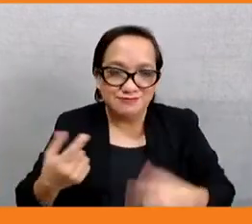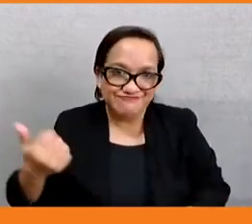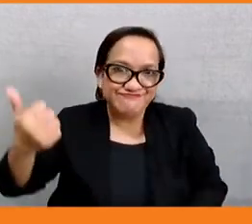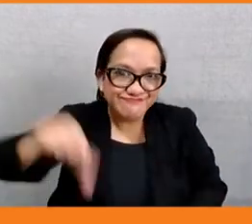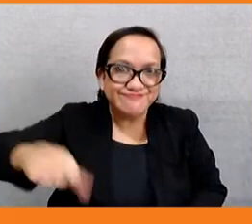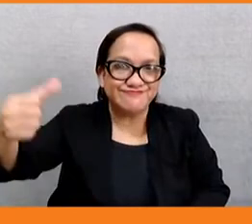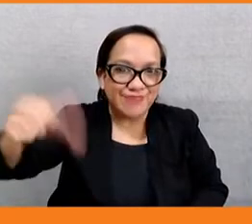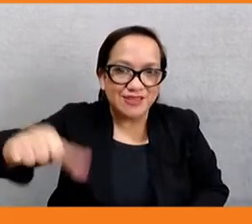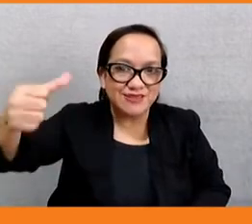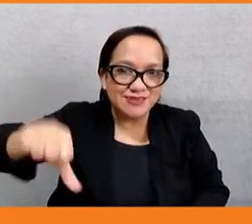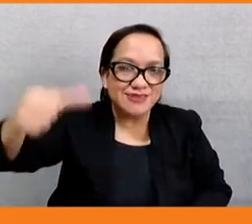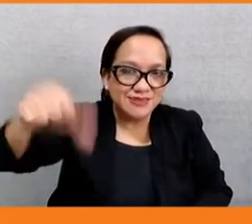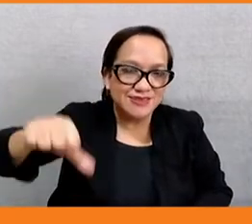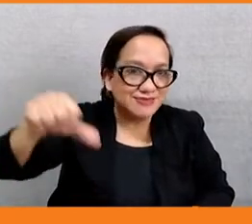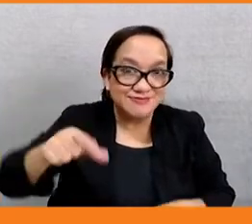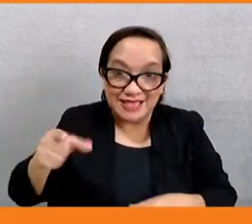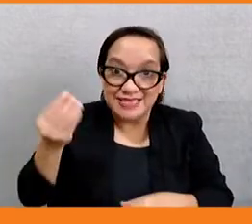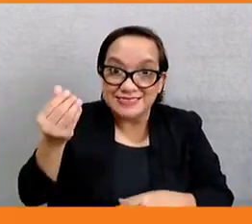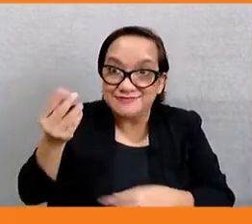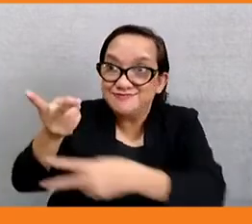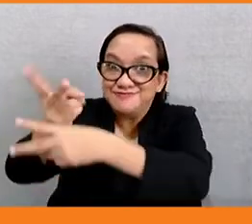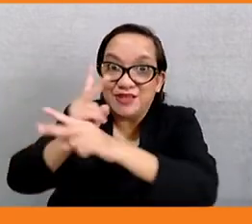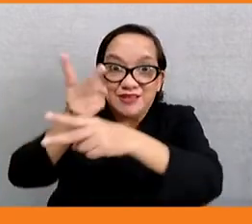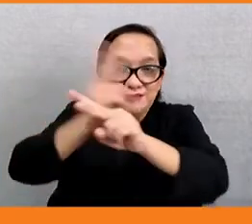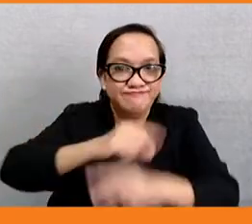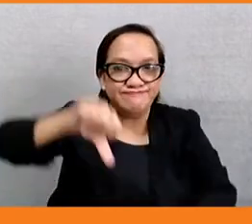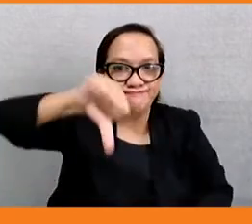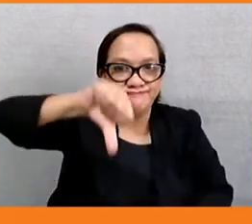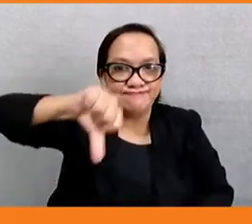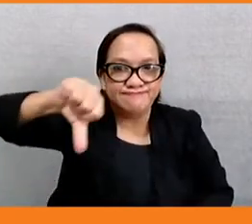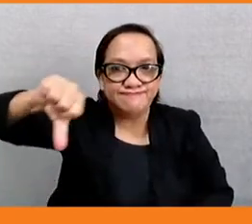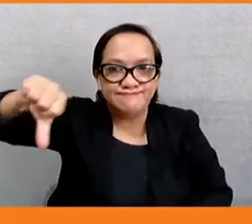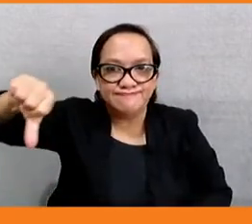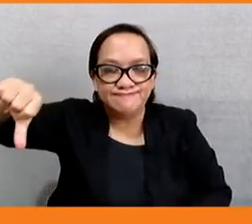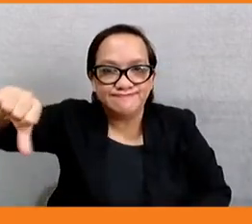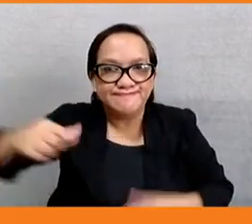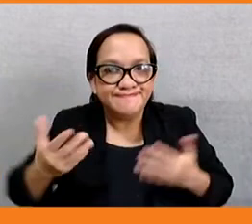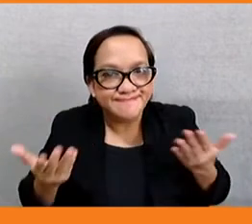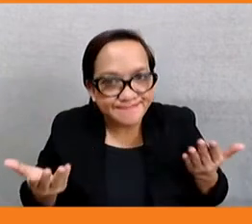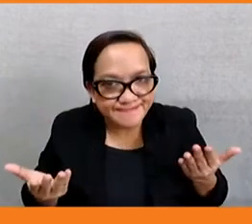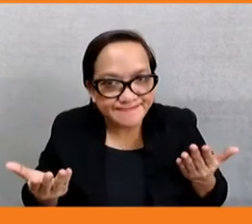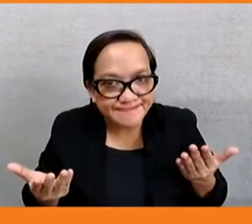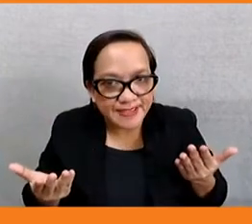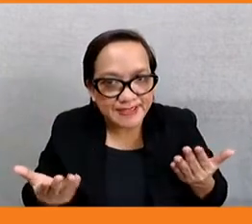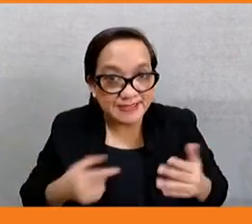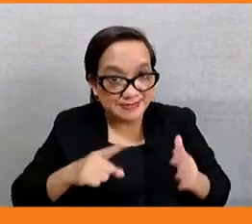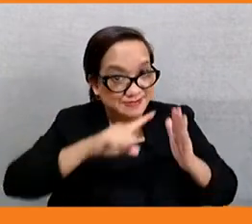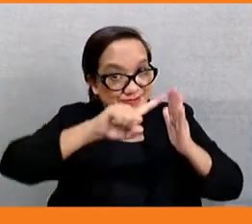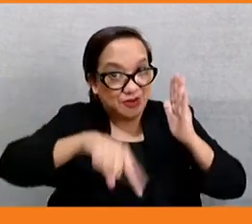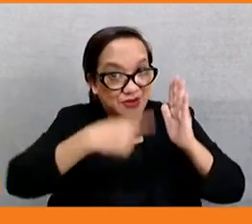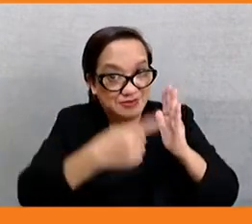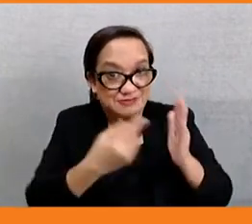On the issue of policy loans having direct impact on people and livelihood and environment, we demand